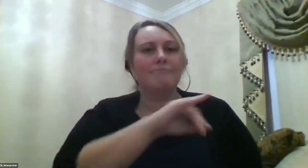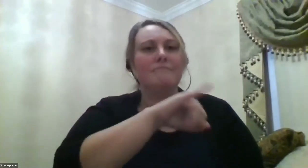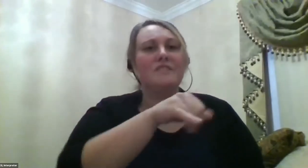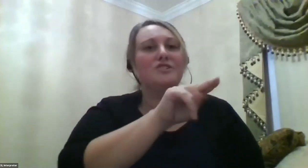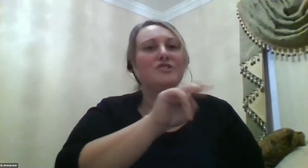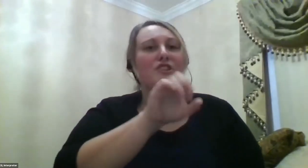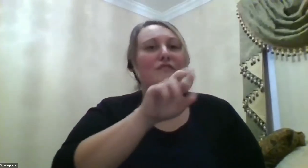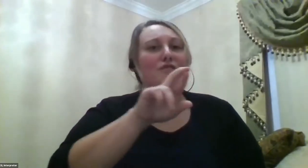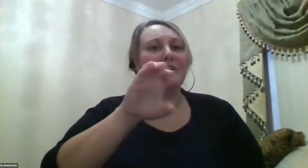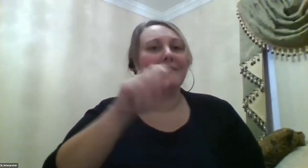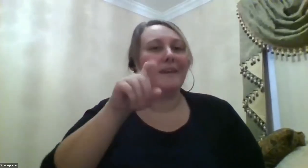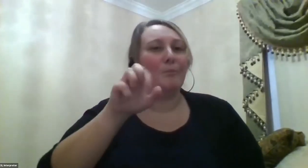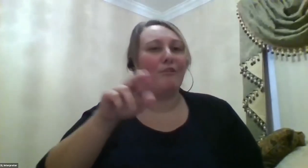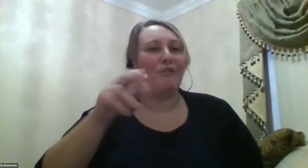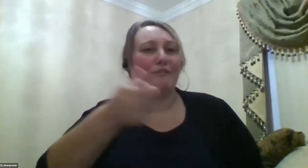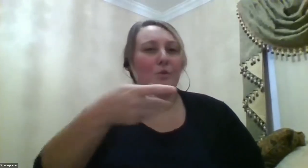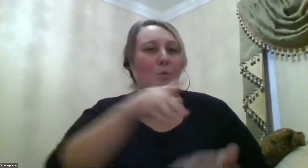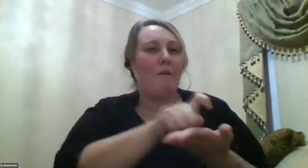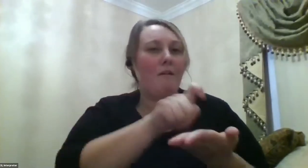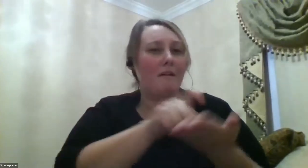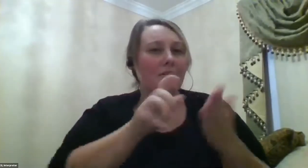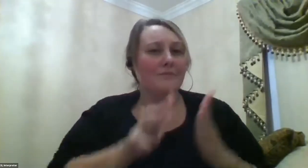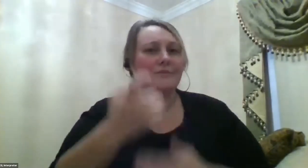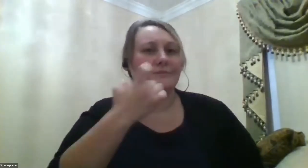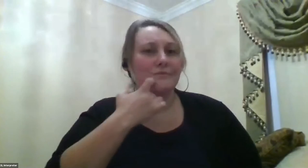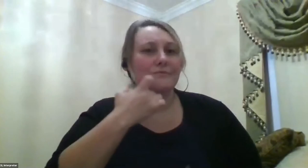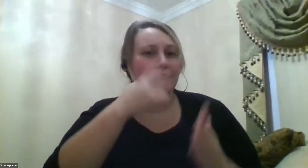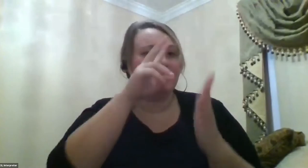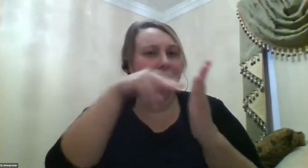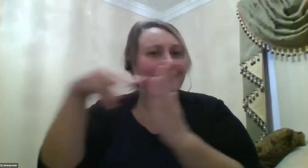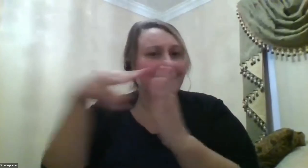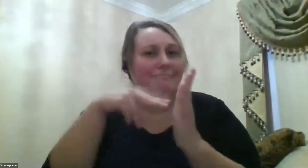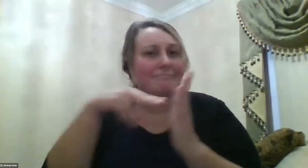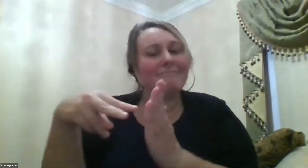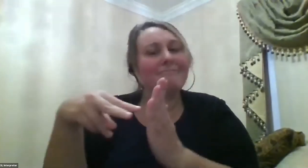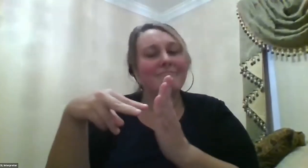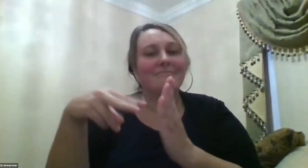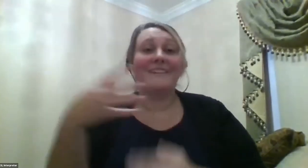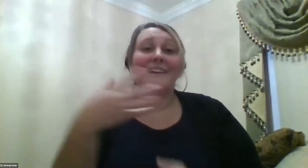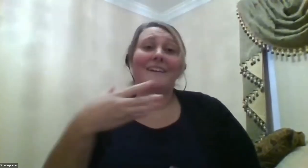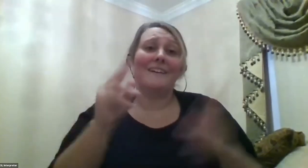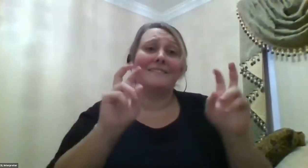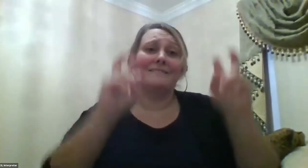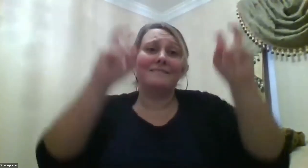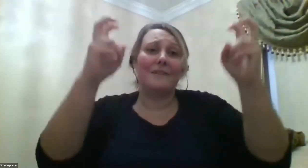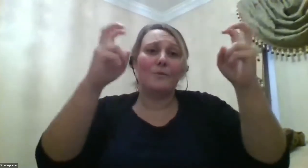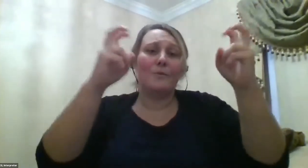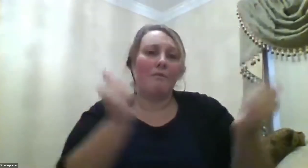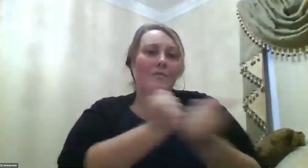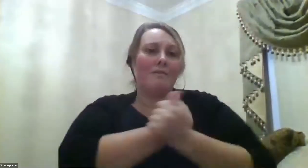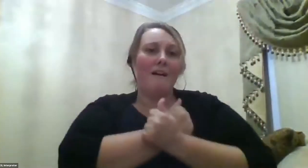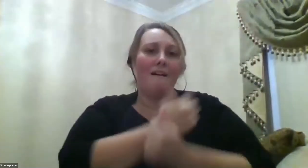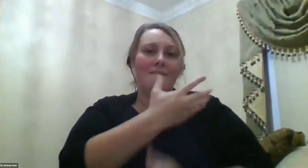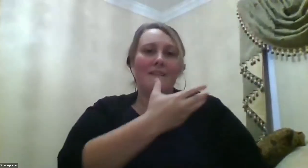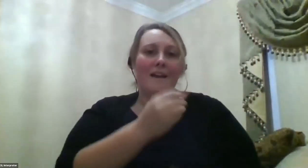and of course, things like Love and Rockets, um, or other kind of, uh,